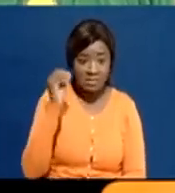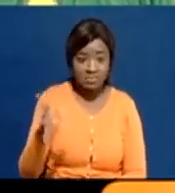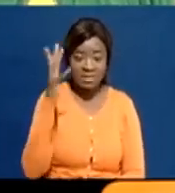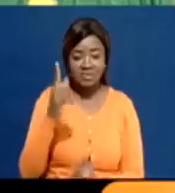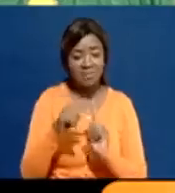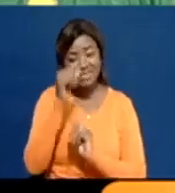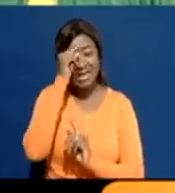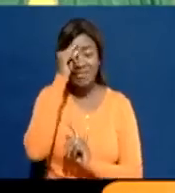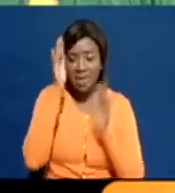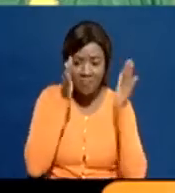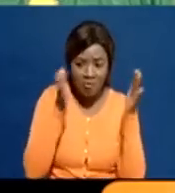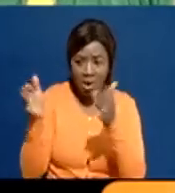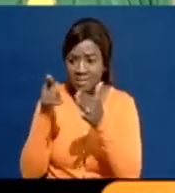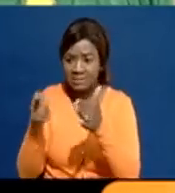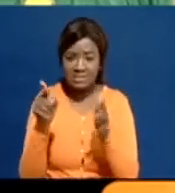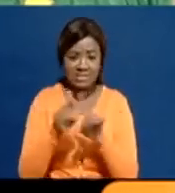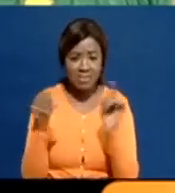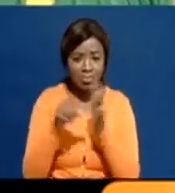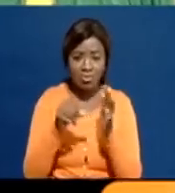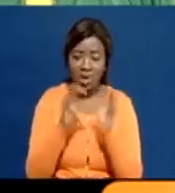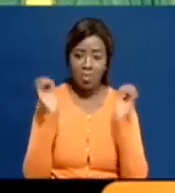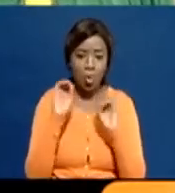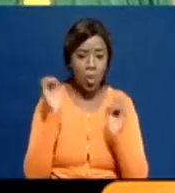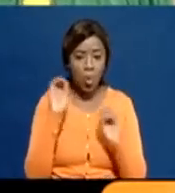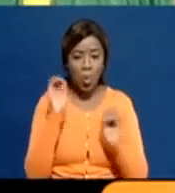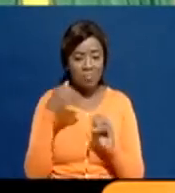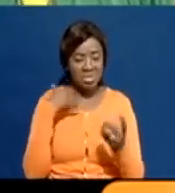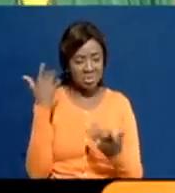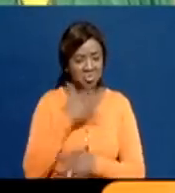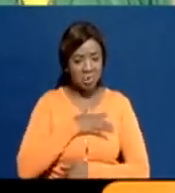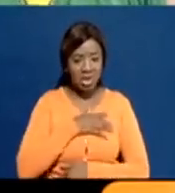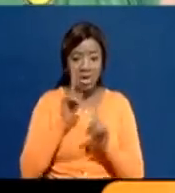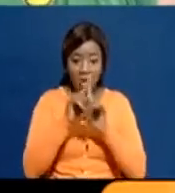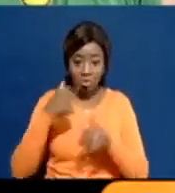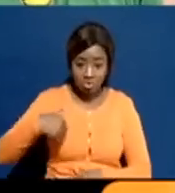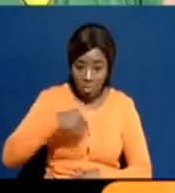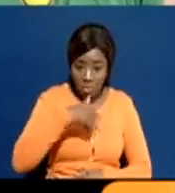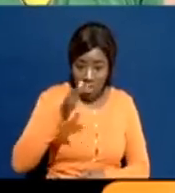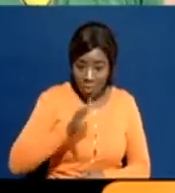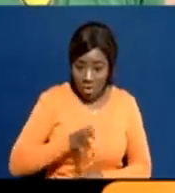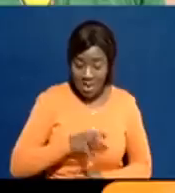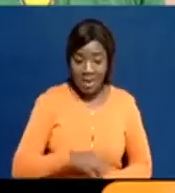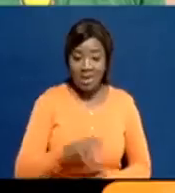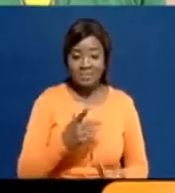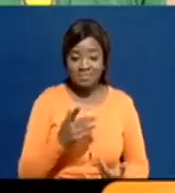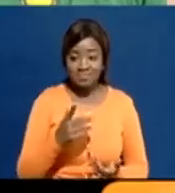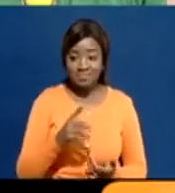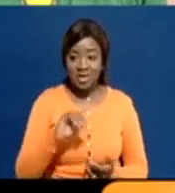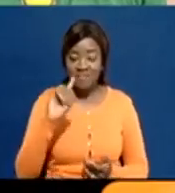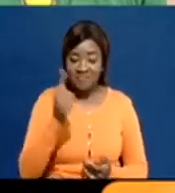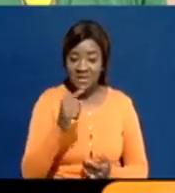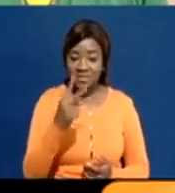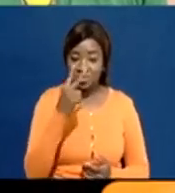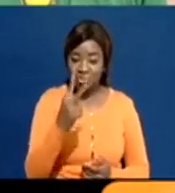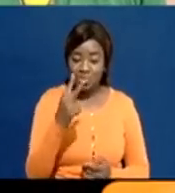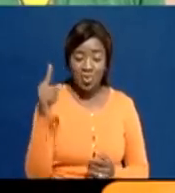government does not look at it as a pandemic, it beats me. Now, for us women, even worse, the first 2 killer cancers in the country affect